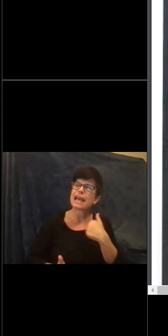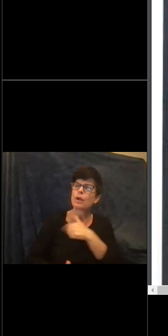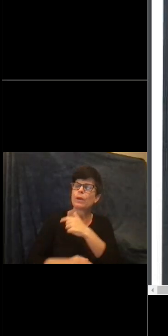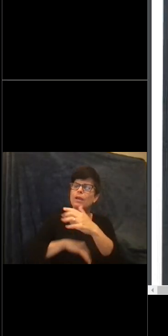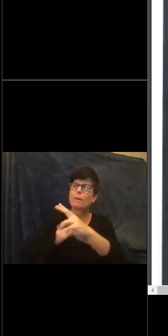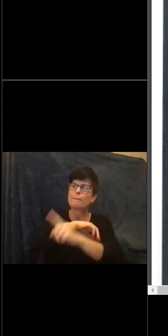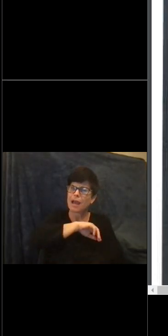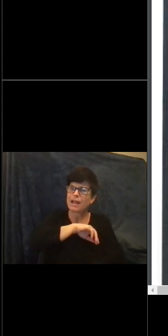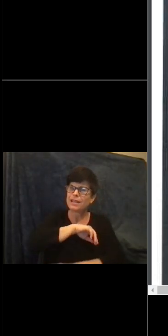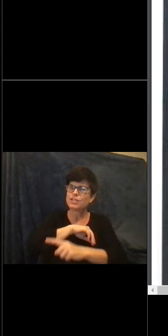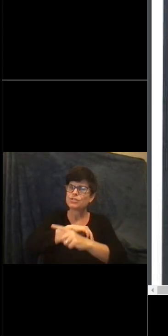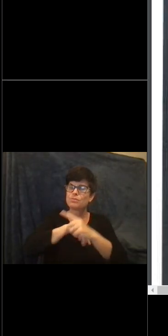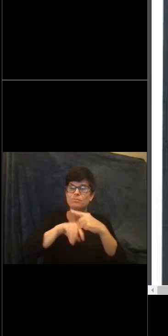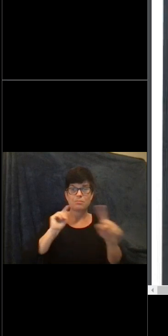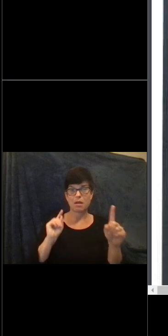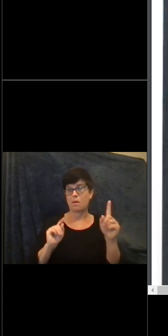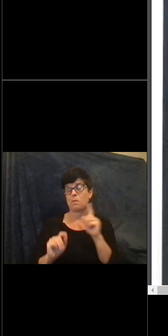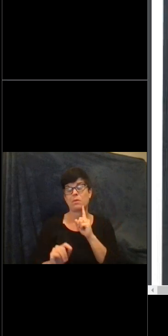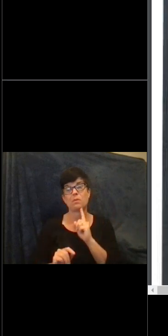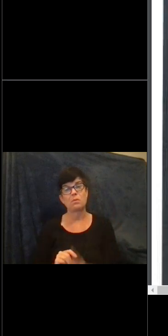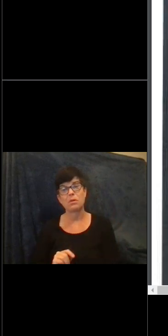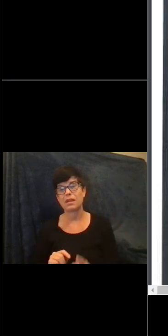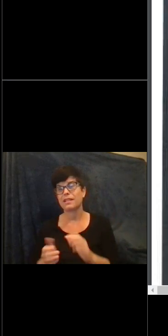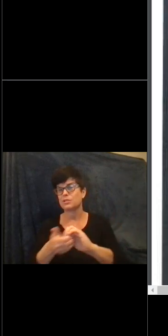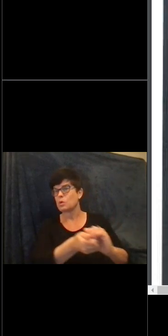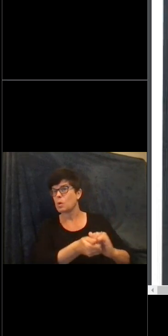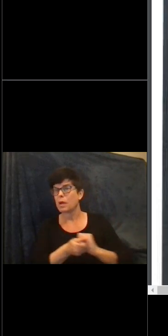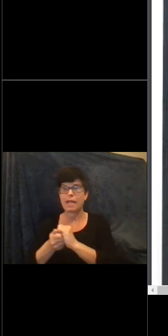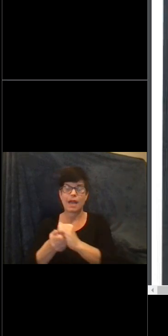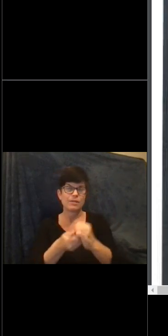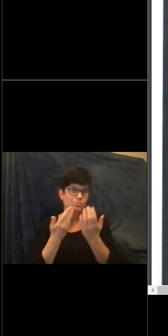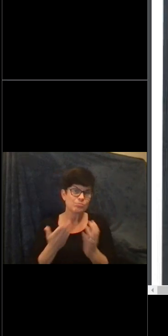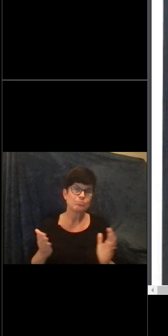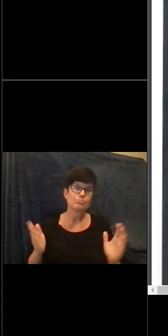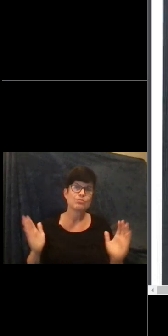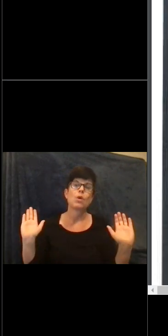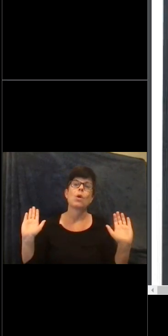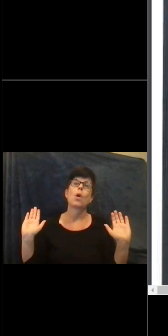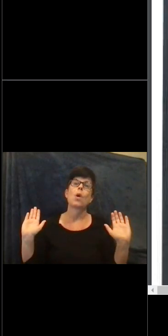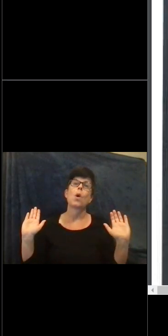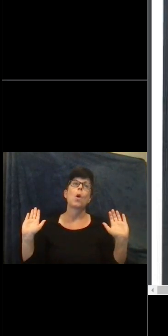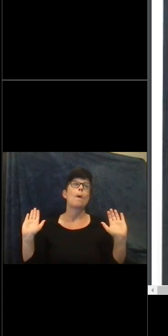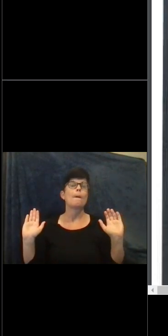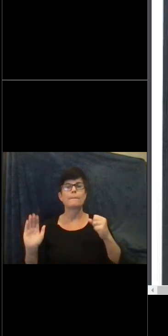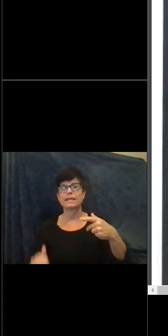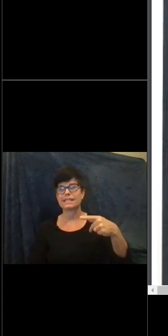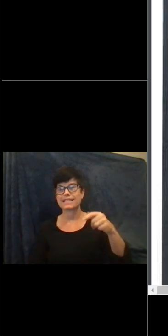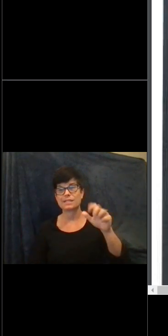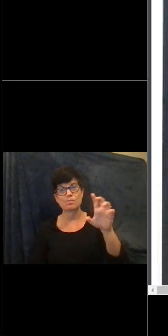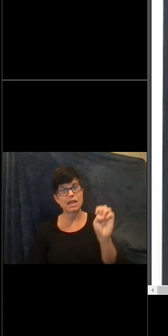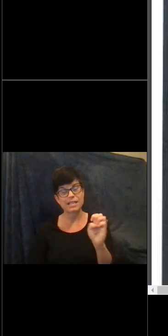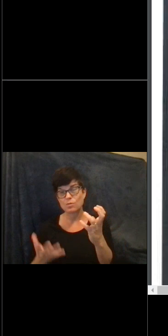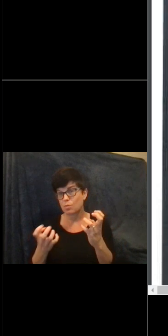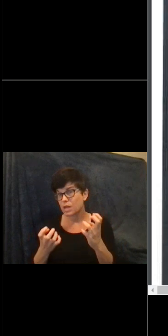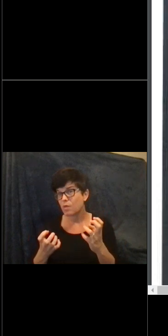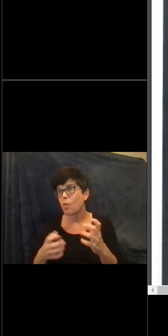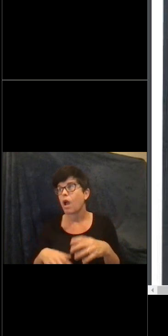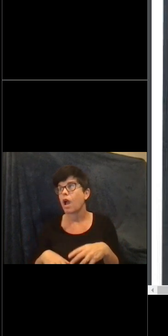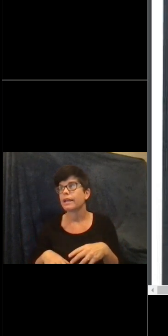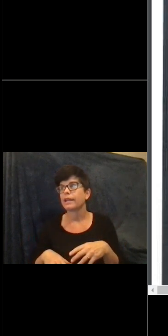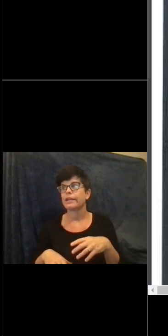collaborative, providing a lot of open space, providing much more and designing a building that we thought was really going to be very well